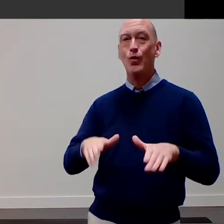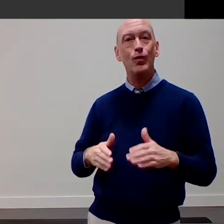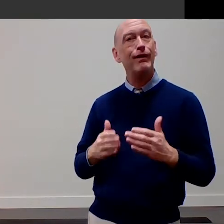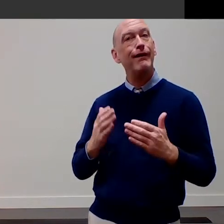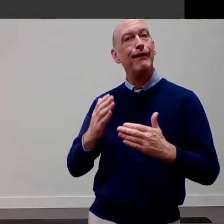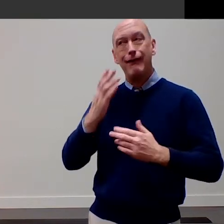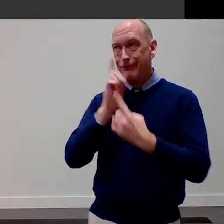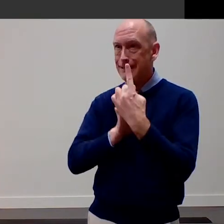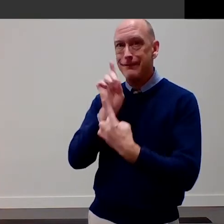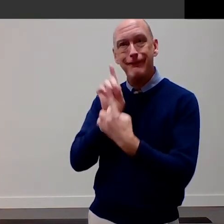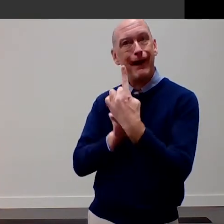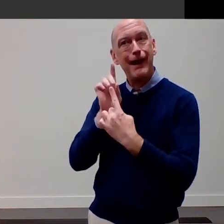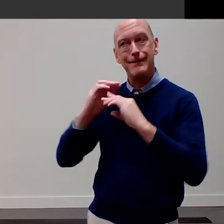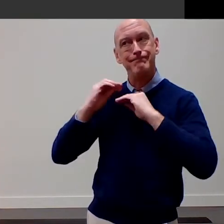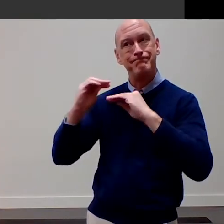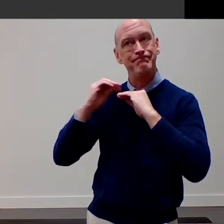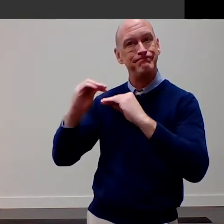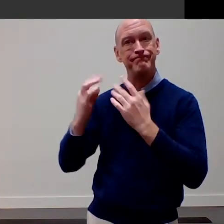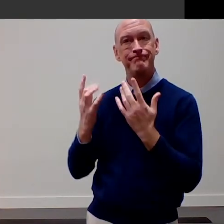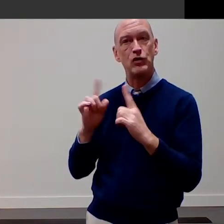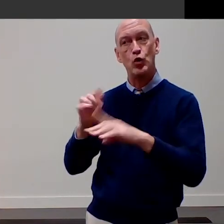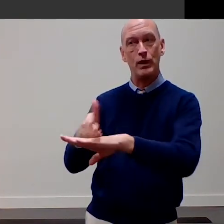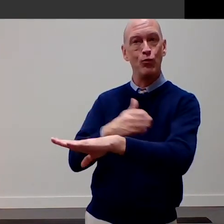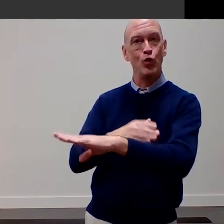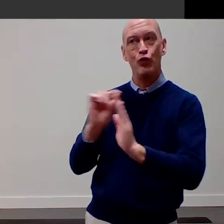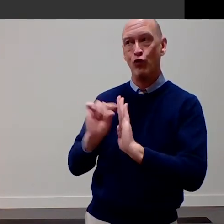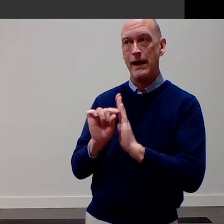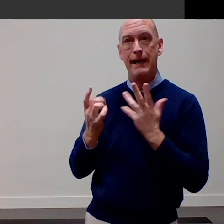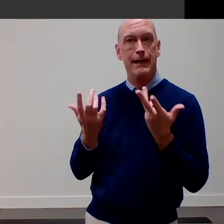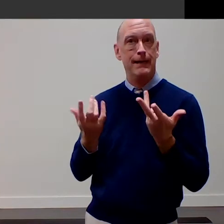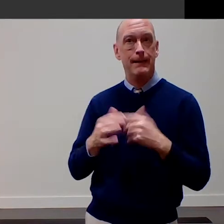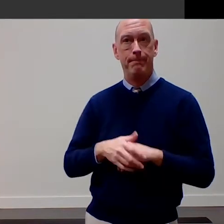that face-to-face instruction to improve the grades.